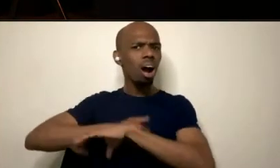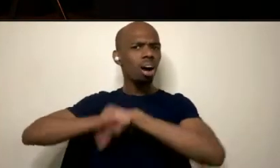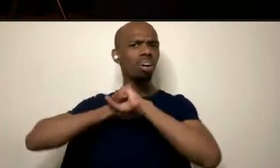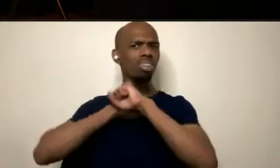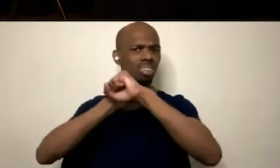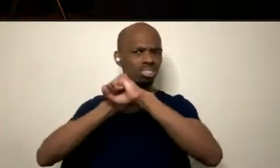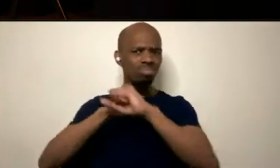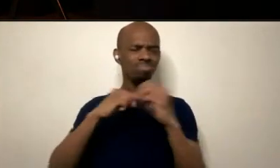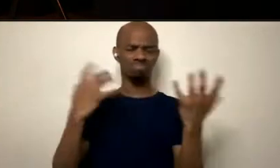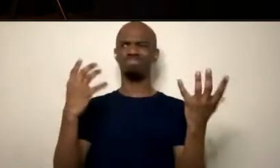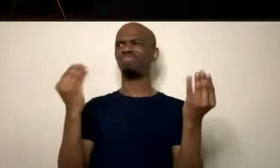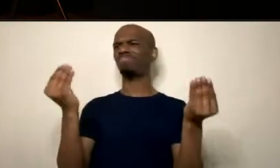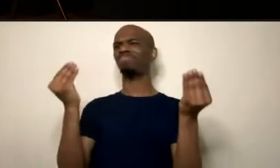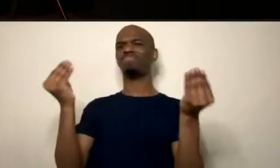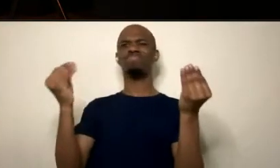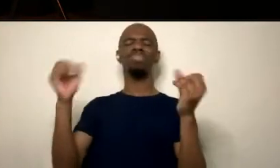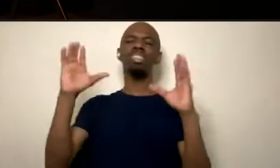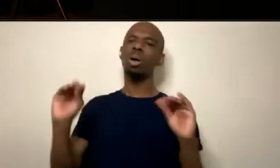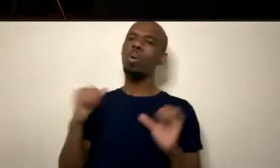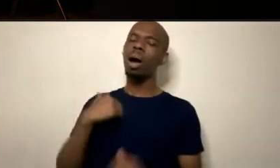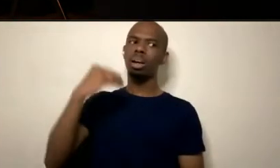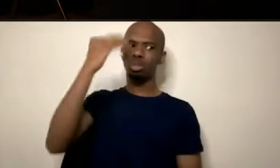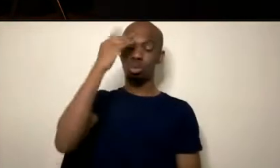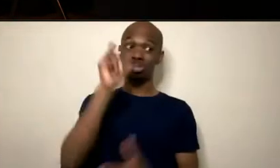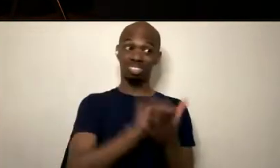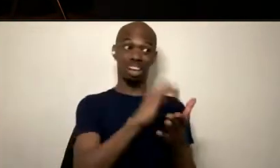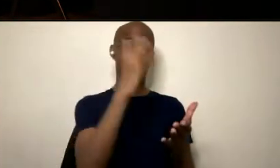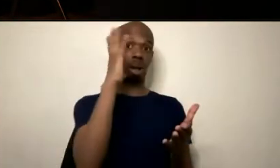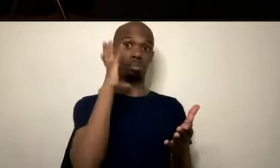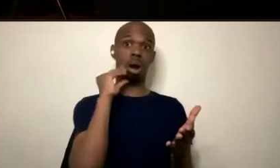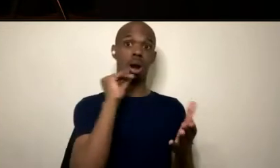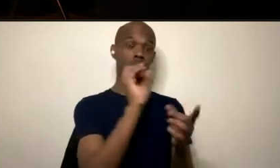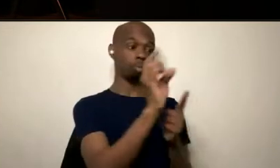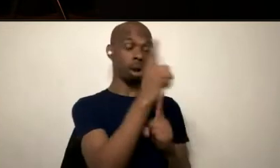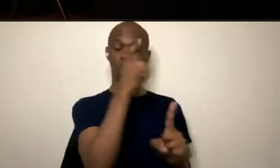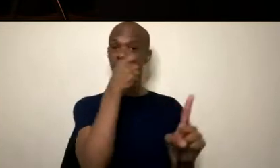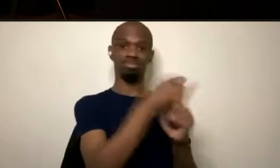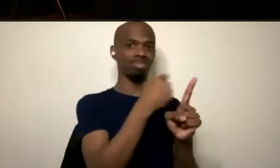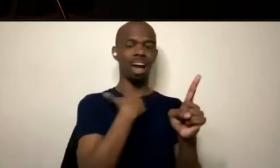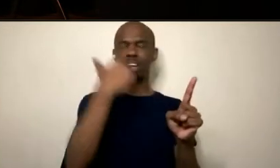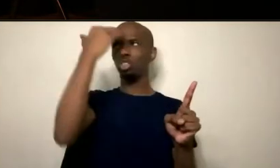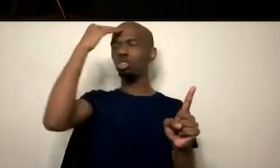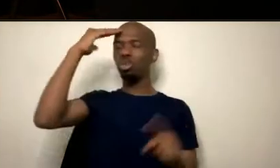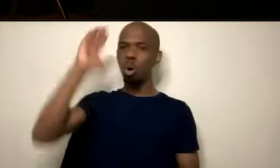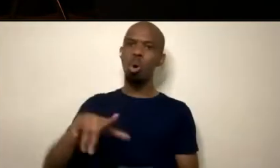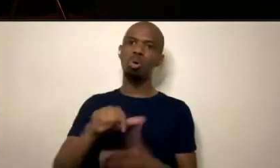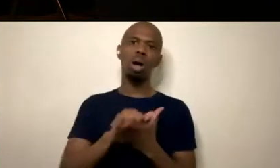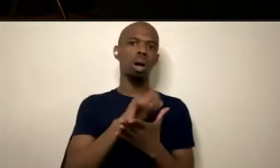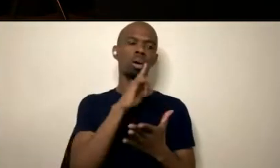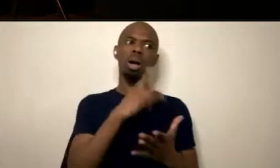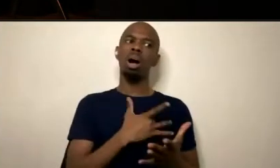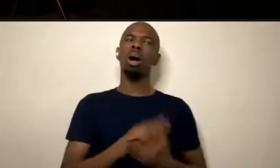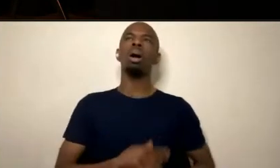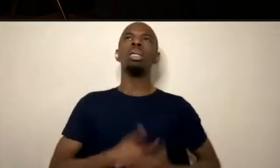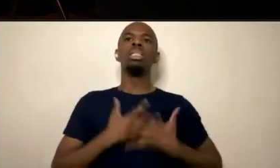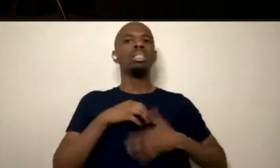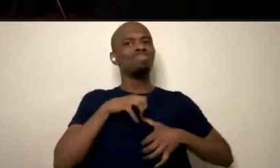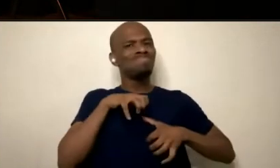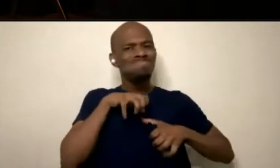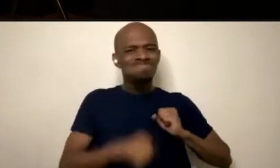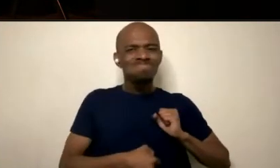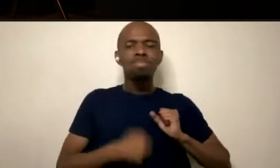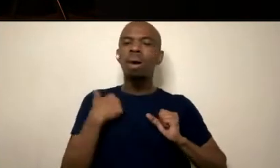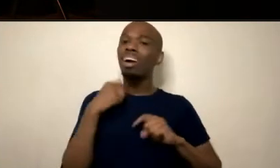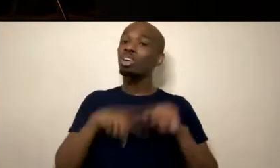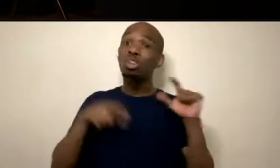heart too, and I knew I had to leave. I can't stay for the whole time, and they're just babies, you know. They're babies